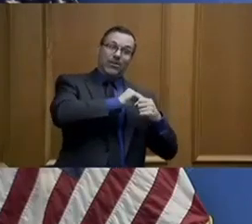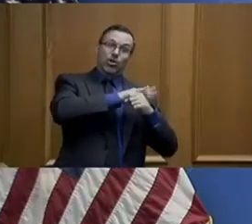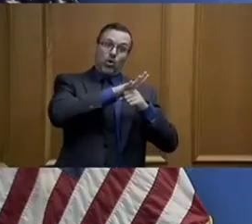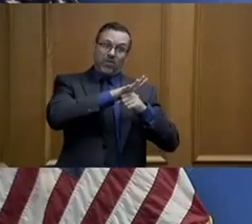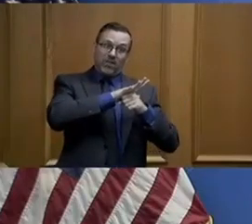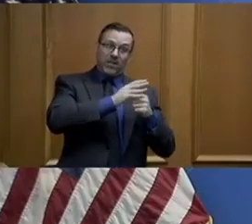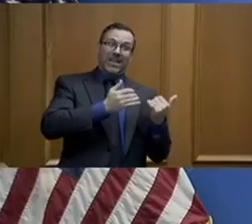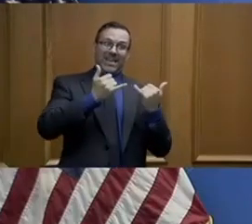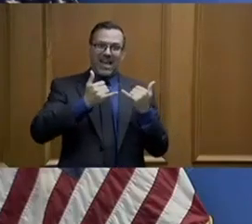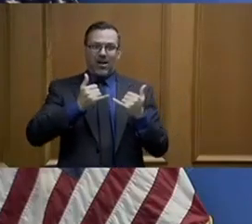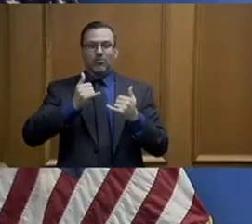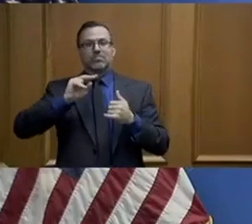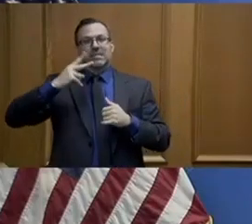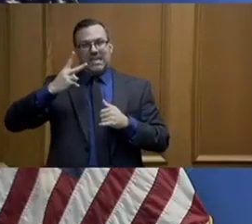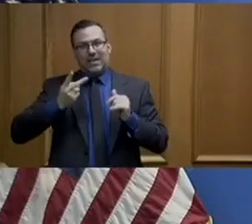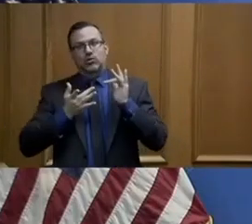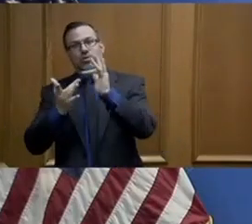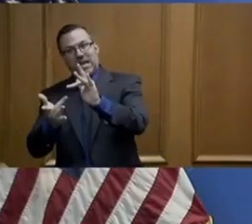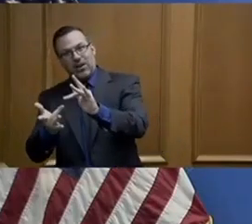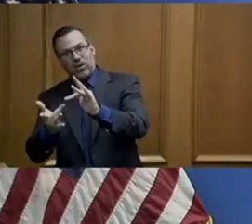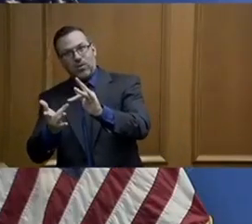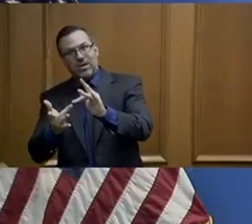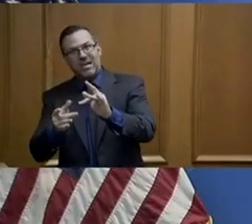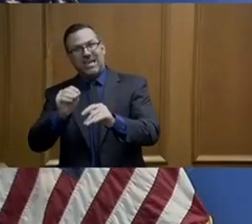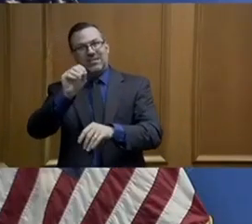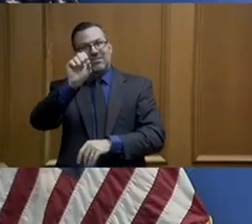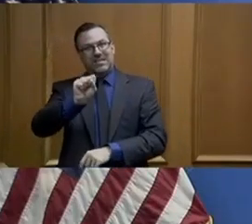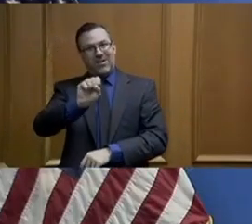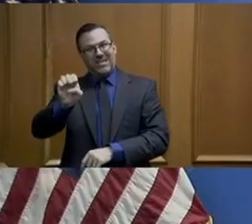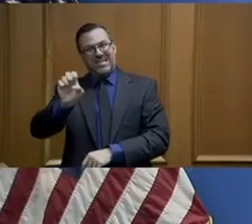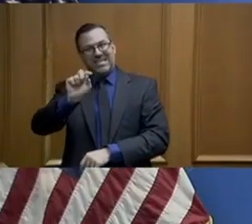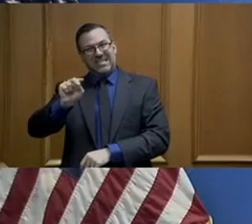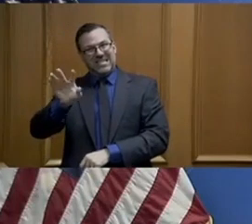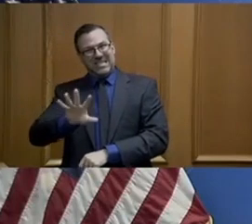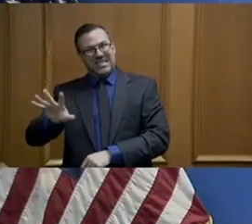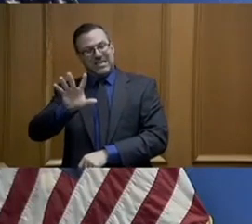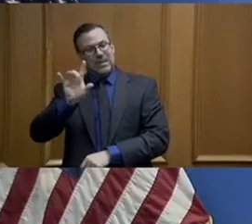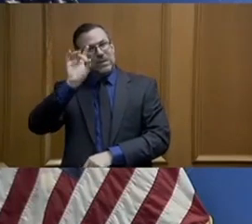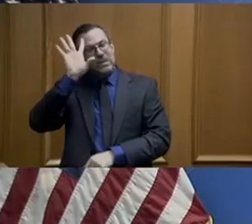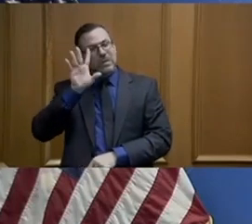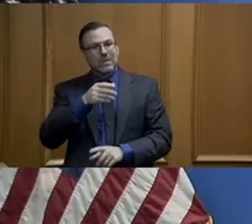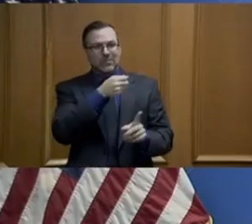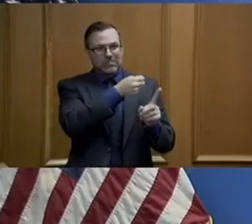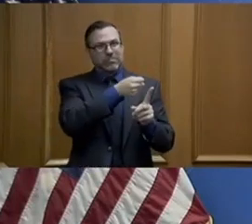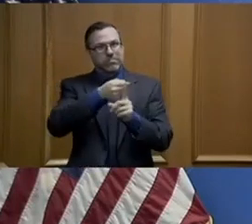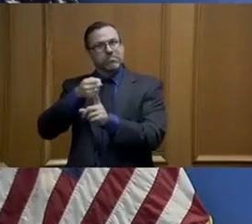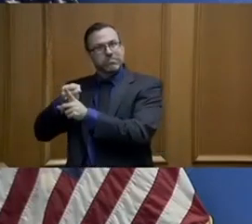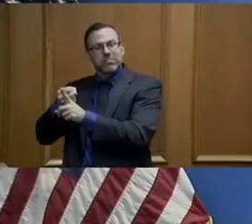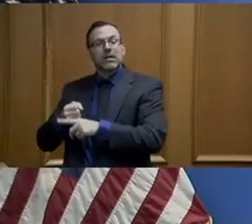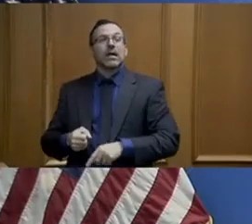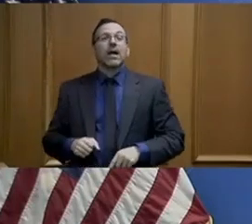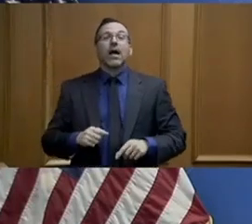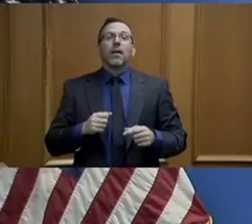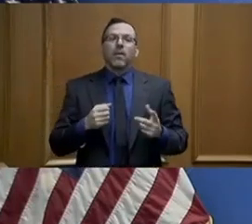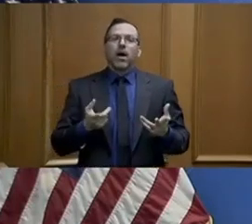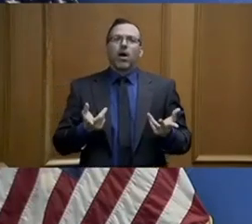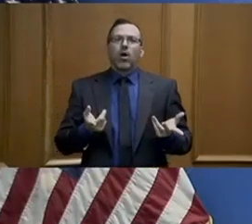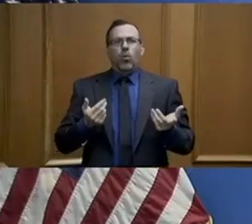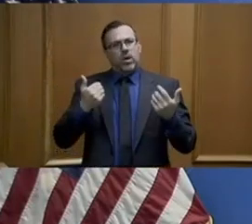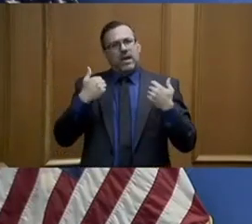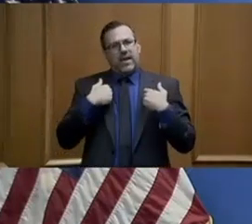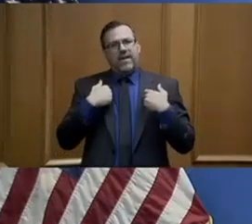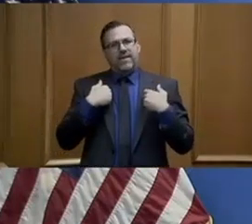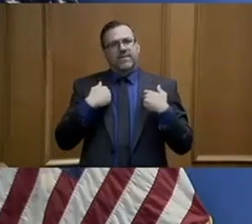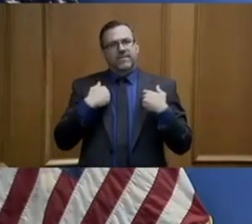this tornado and storms in Hamilton and Bradley, we have a strong response to